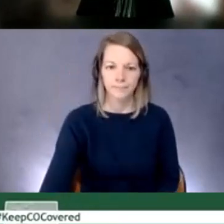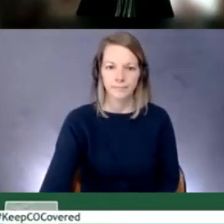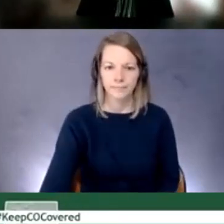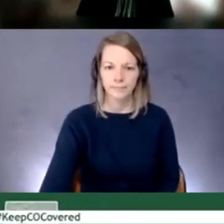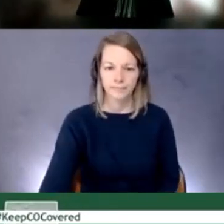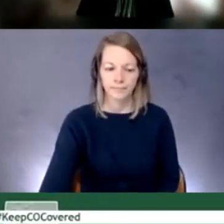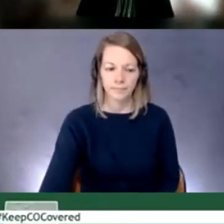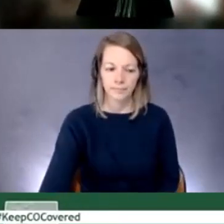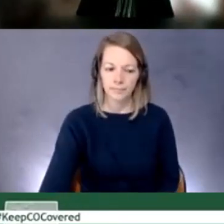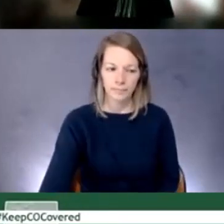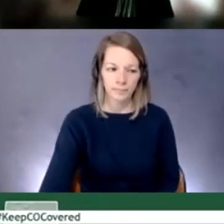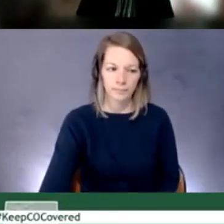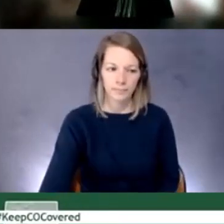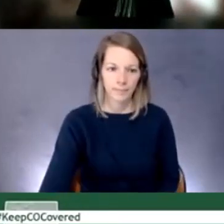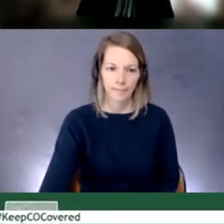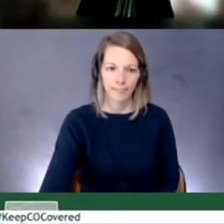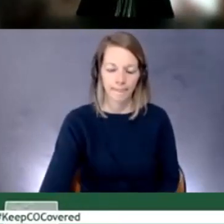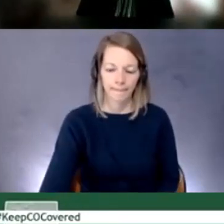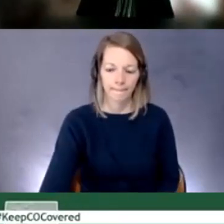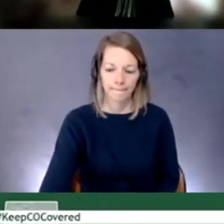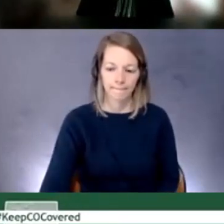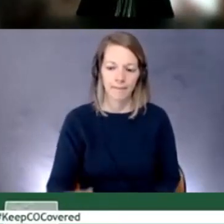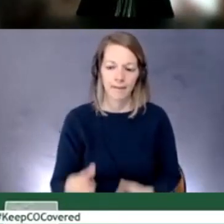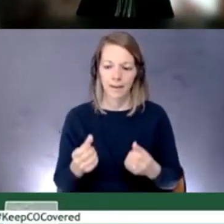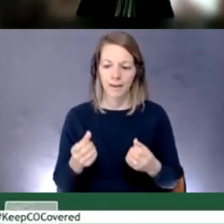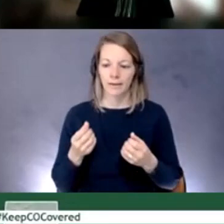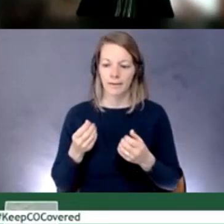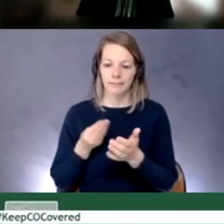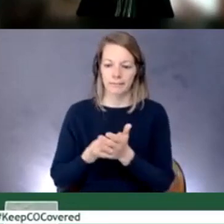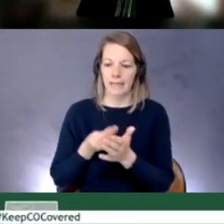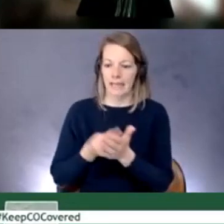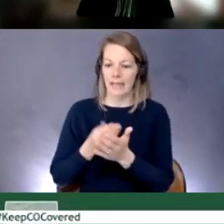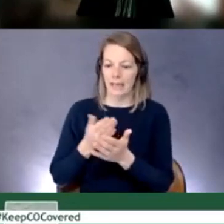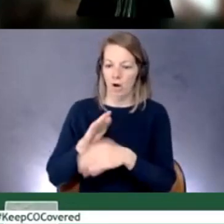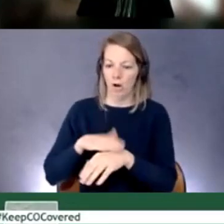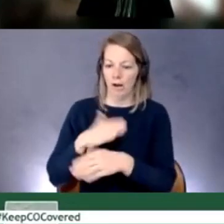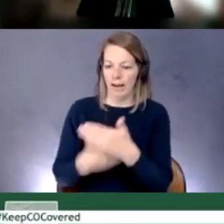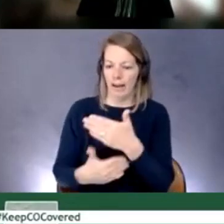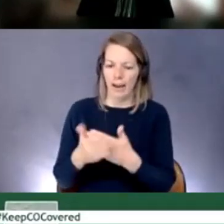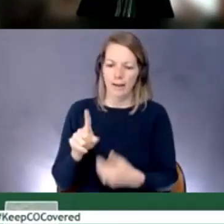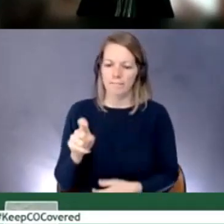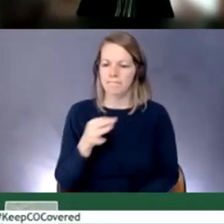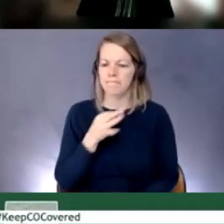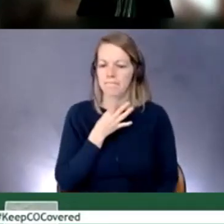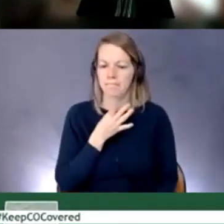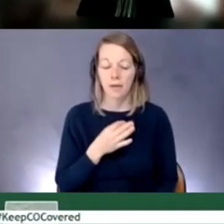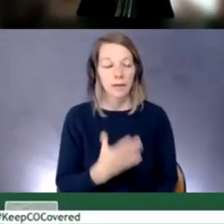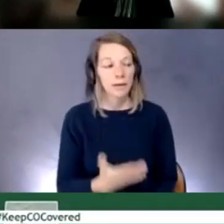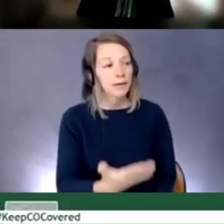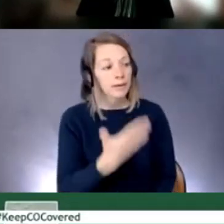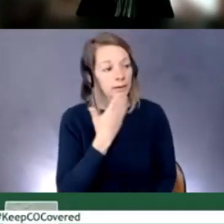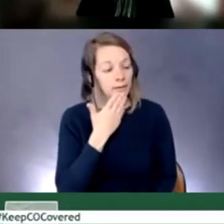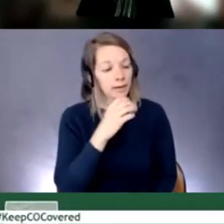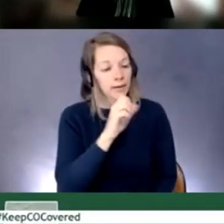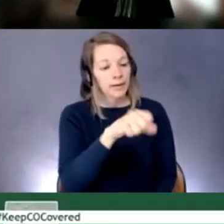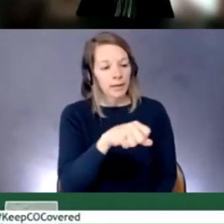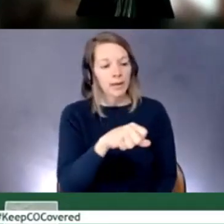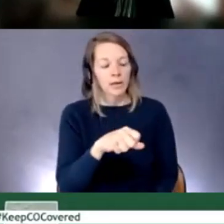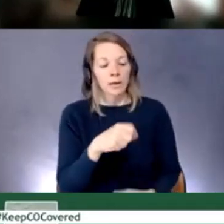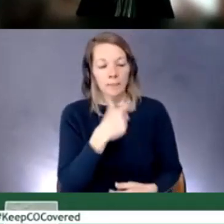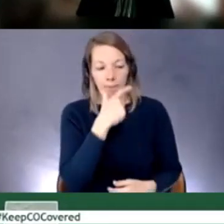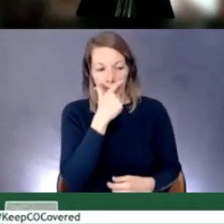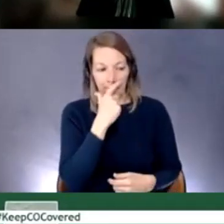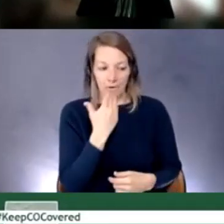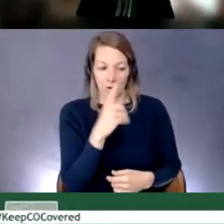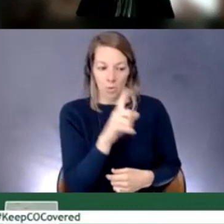right number for days on hand, cash on hand? Yeah, for sure. Thank you, Kim, and thanks to the questioner for